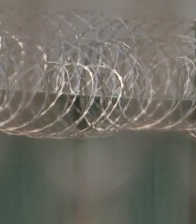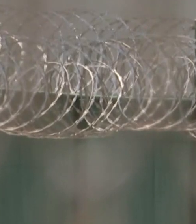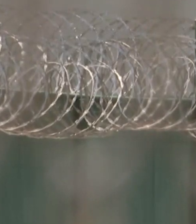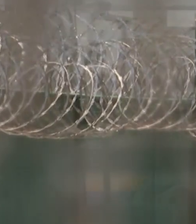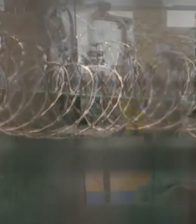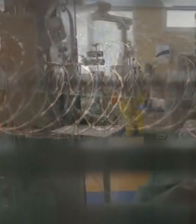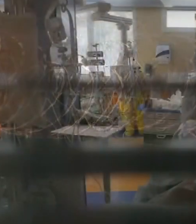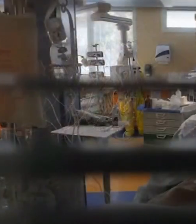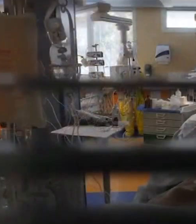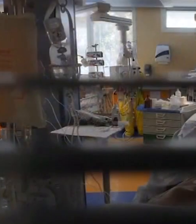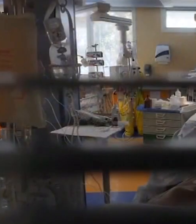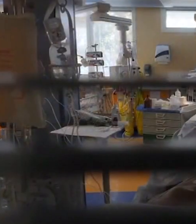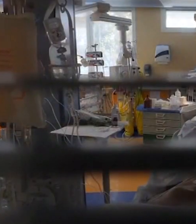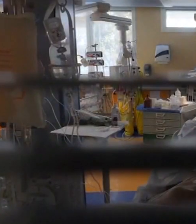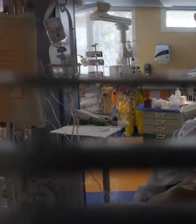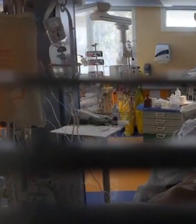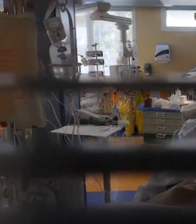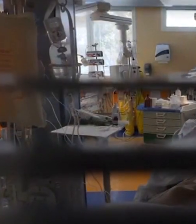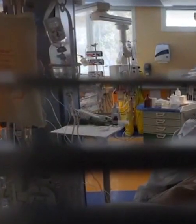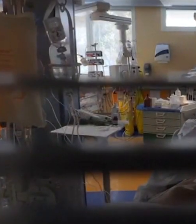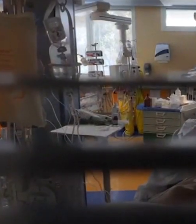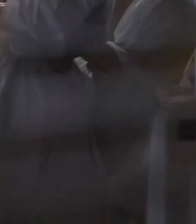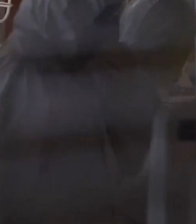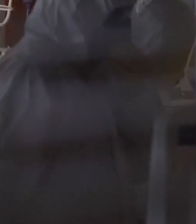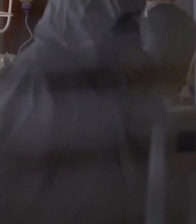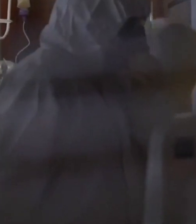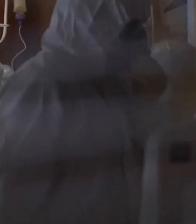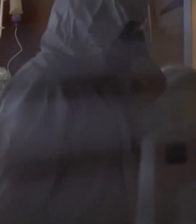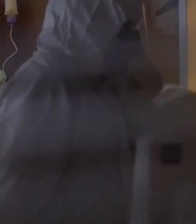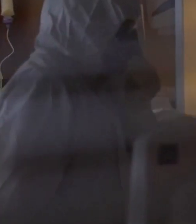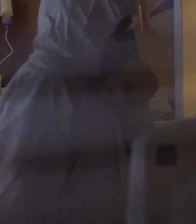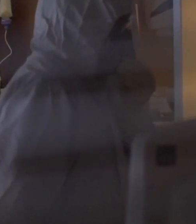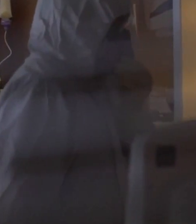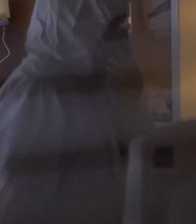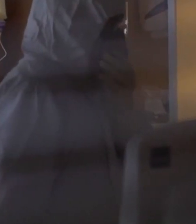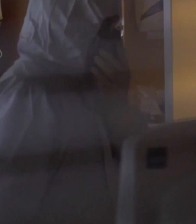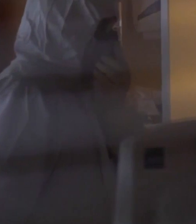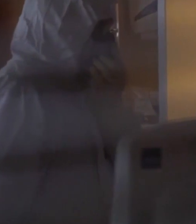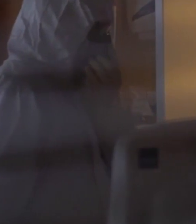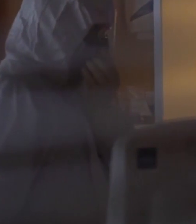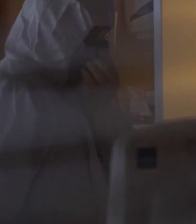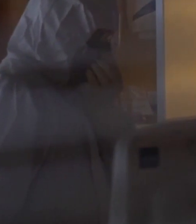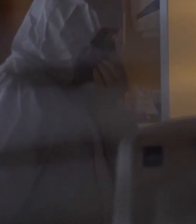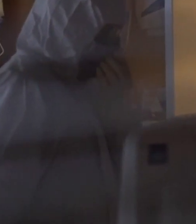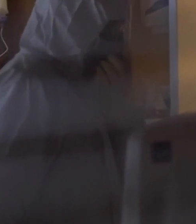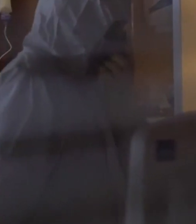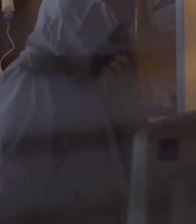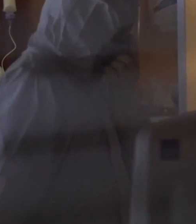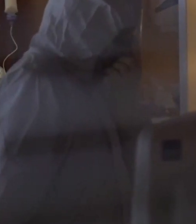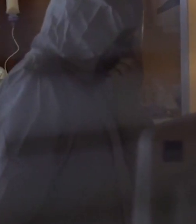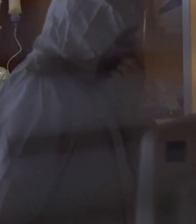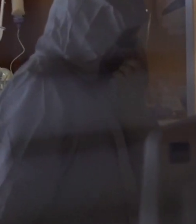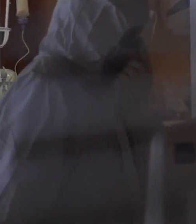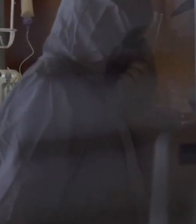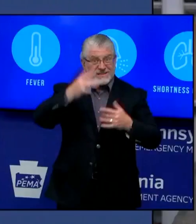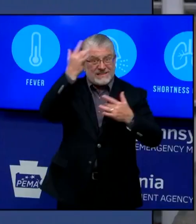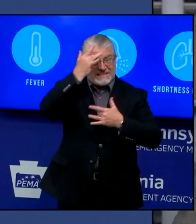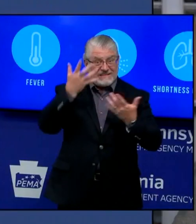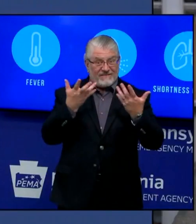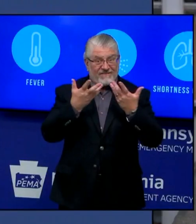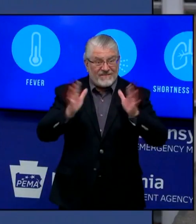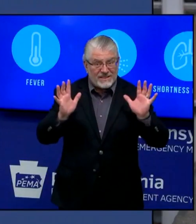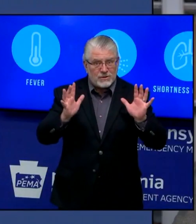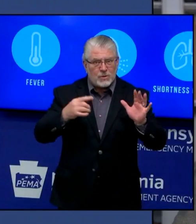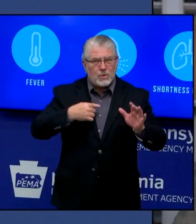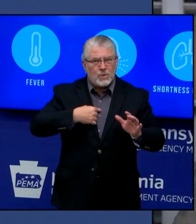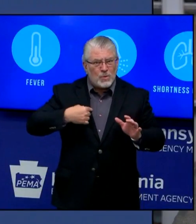supervised home confinement. Governor Wolf also announcing plans to help the hospital systems in the Commonwealth hit hard by the COVID-19 crisis.